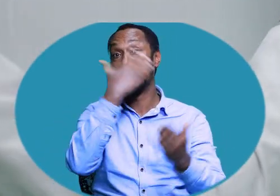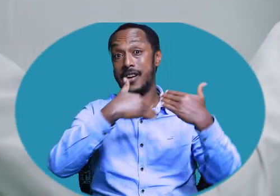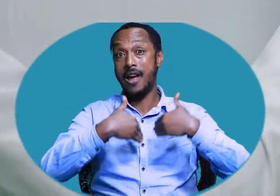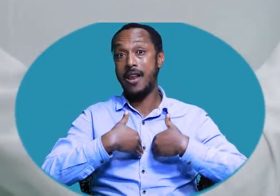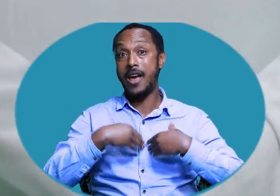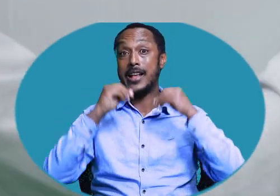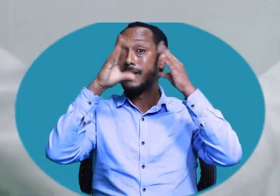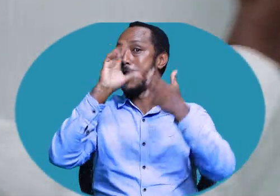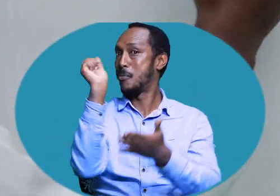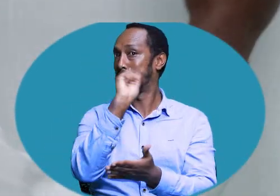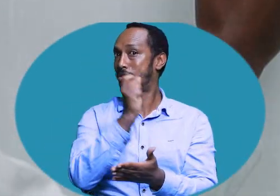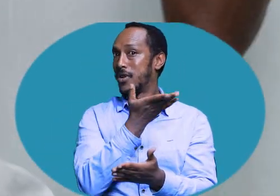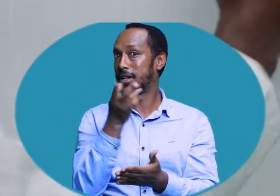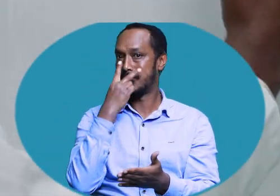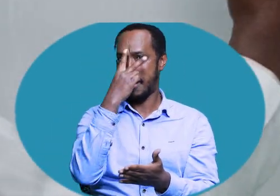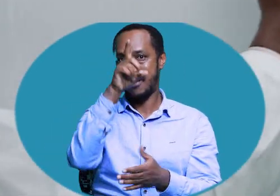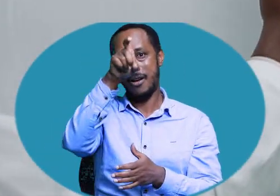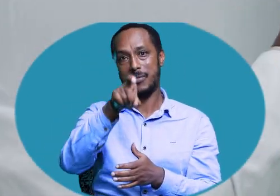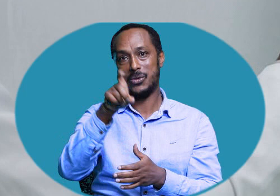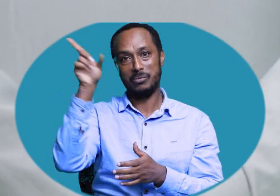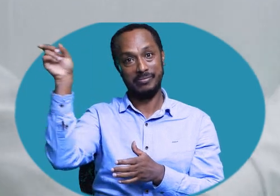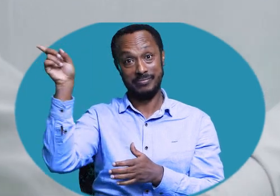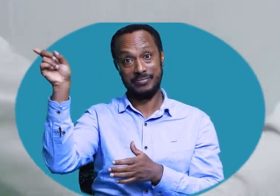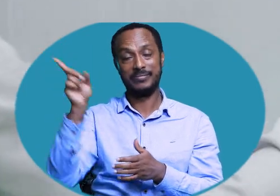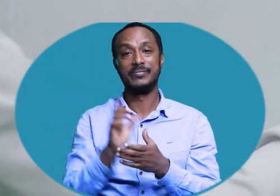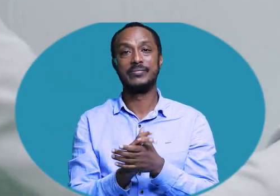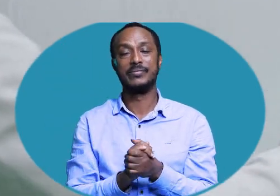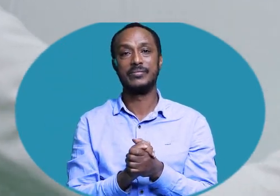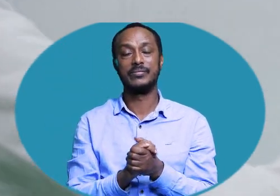Chemical Bonding and Structure.